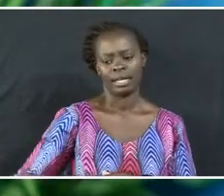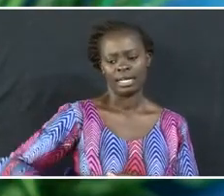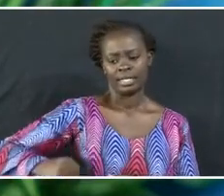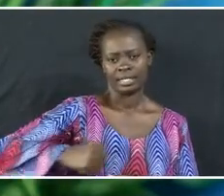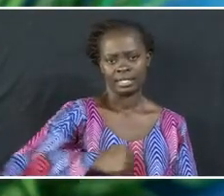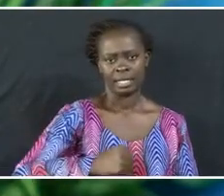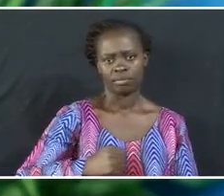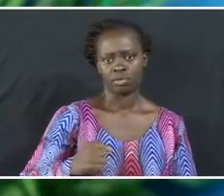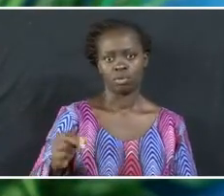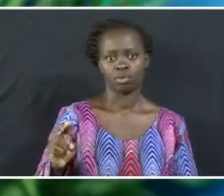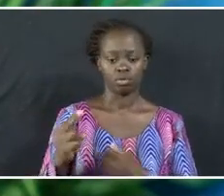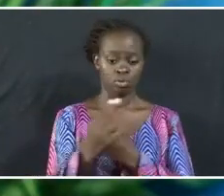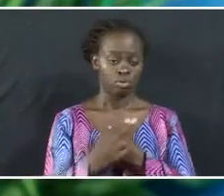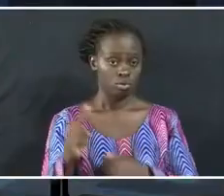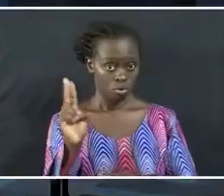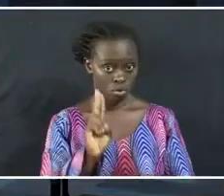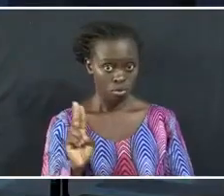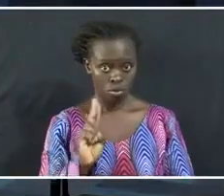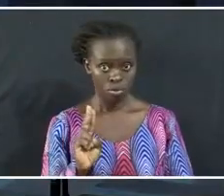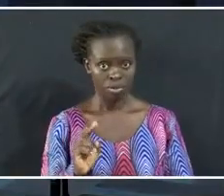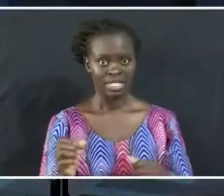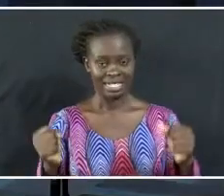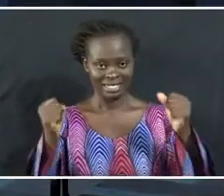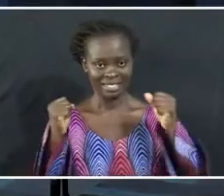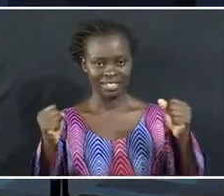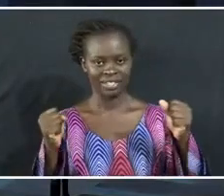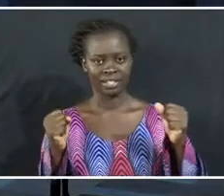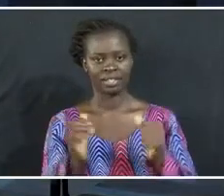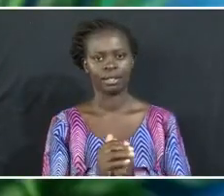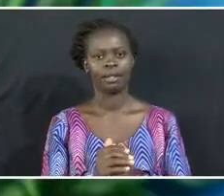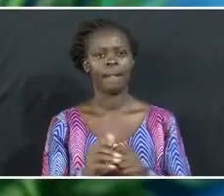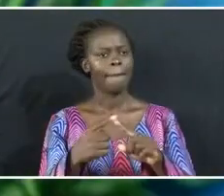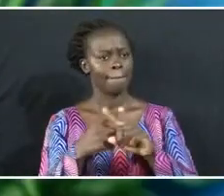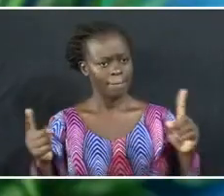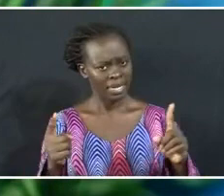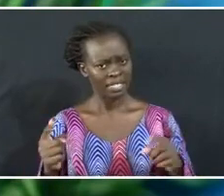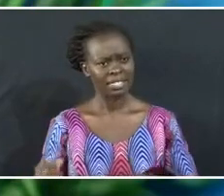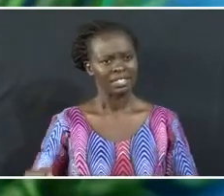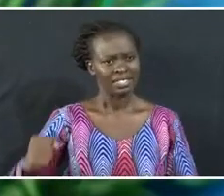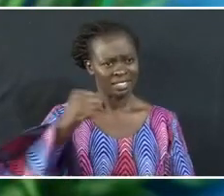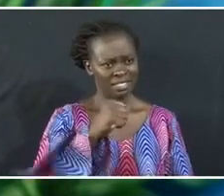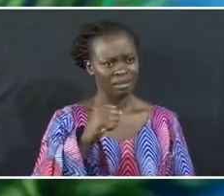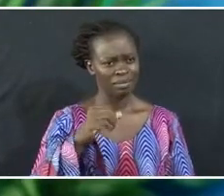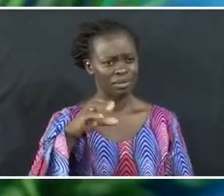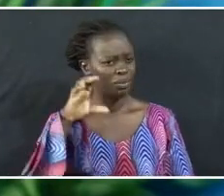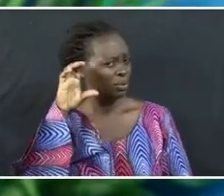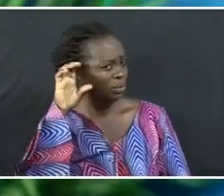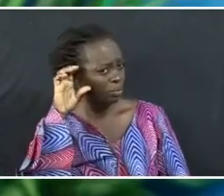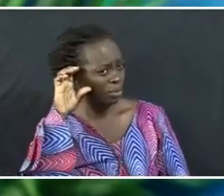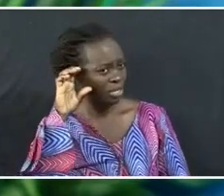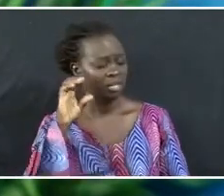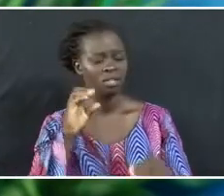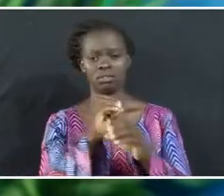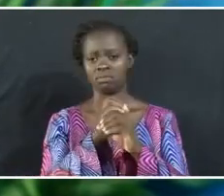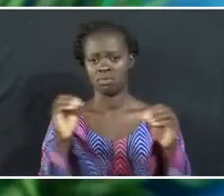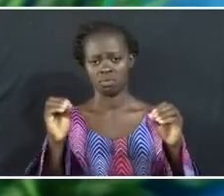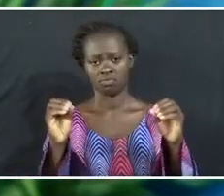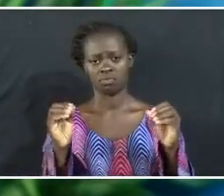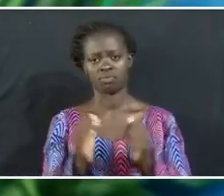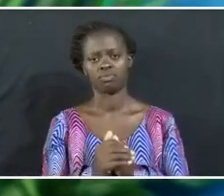Israel against the Philistines. But Samson did not follow all of God's